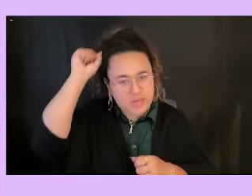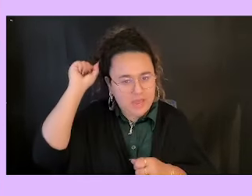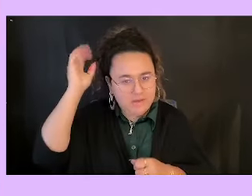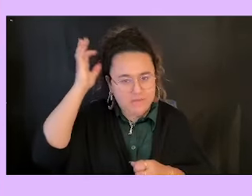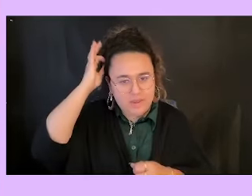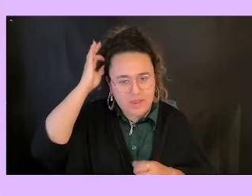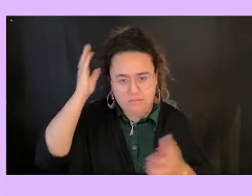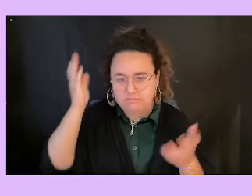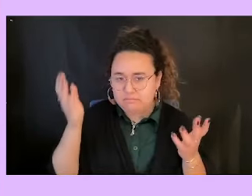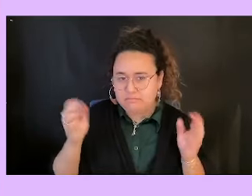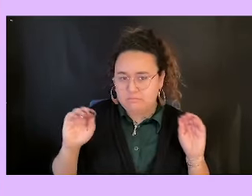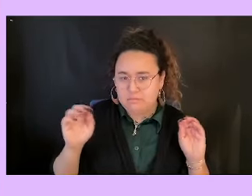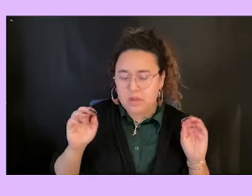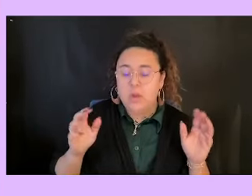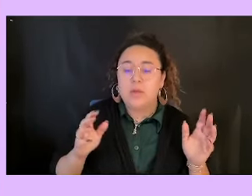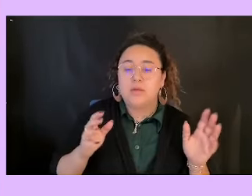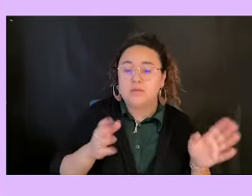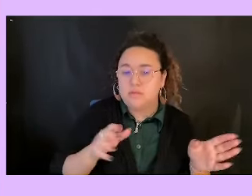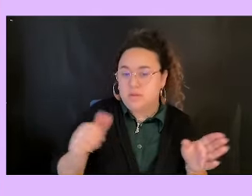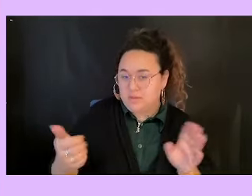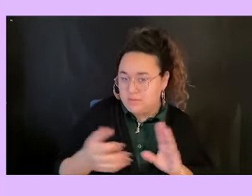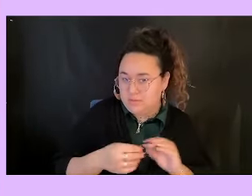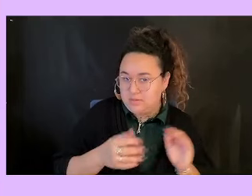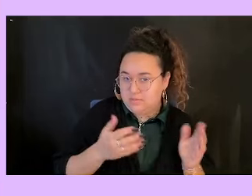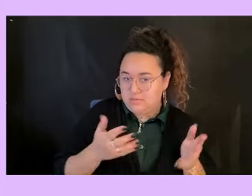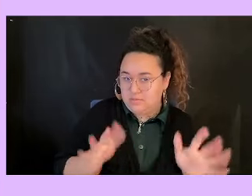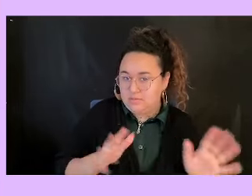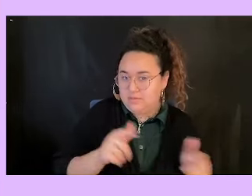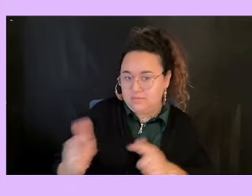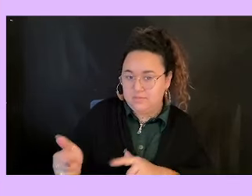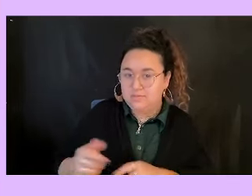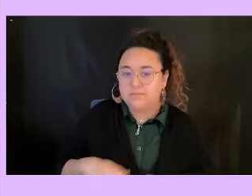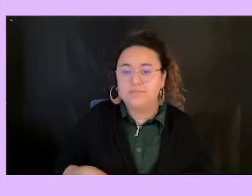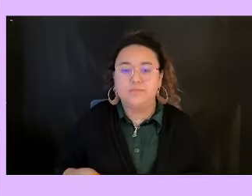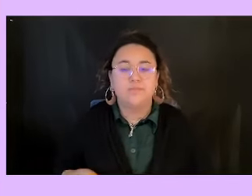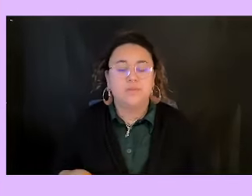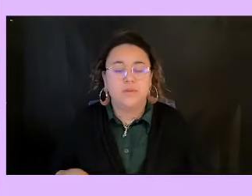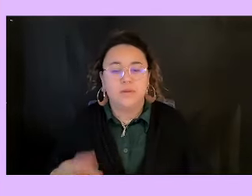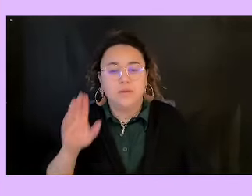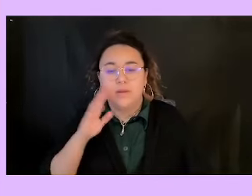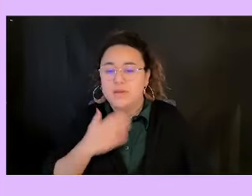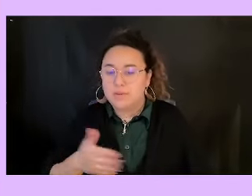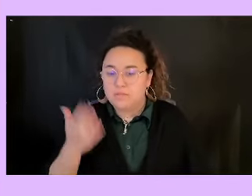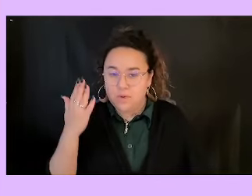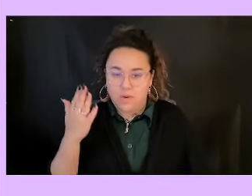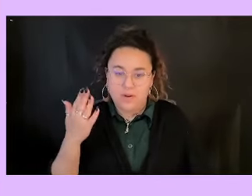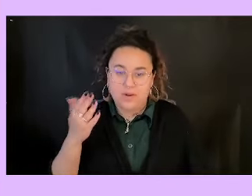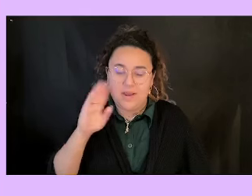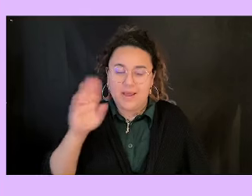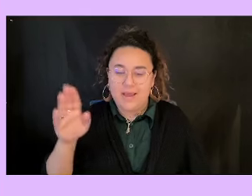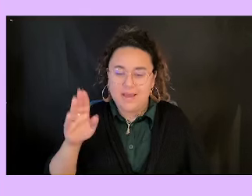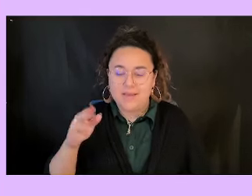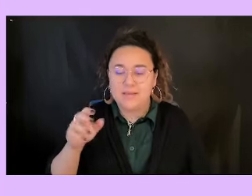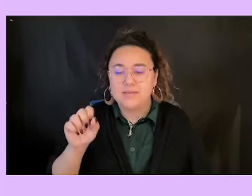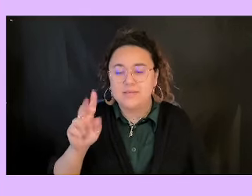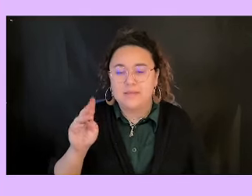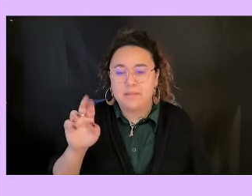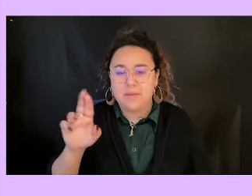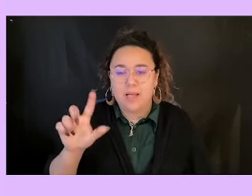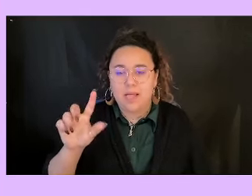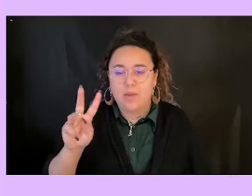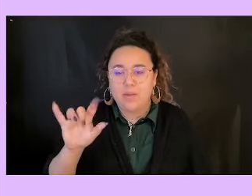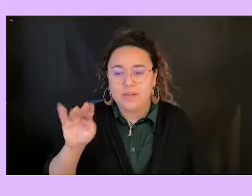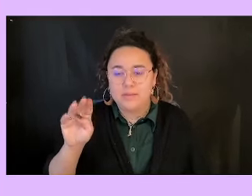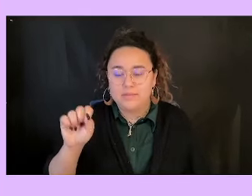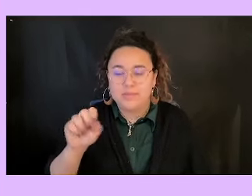What else should I say? Anything else? All right, beautiful. Good morning. Hi, everyone. Summer L. Williams, she and her